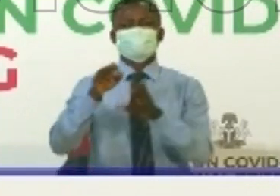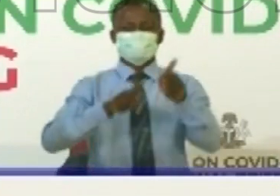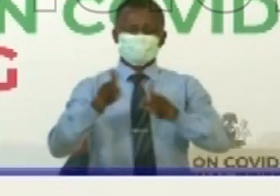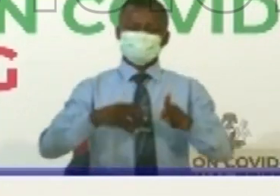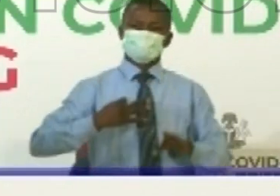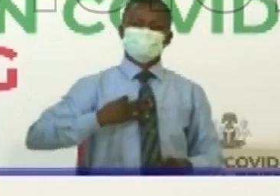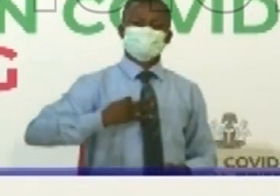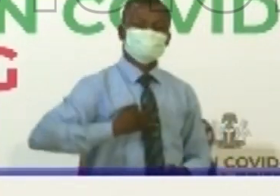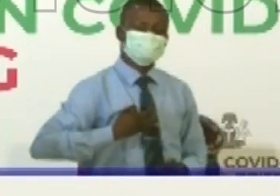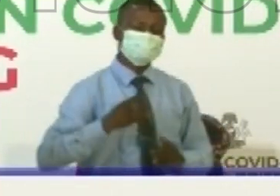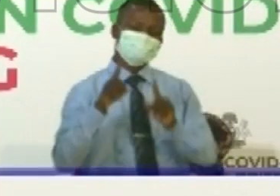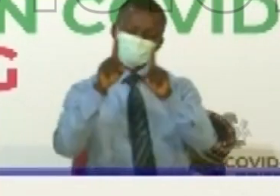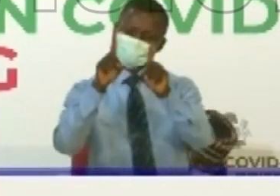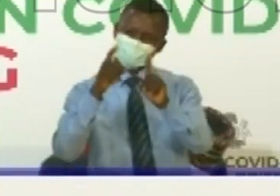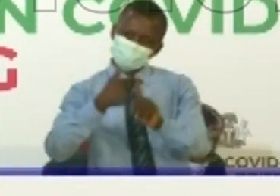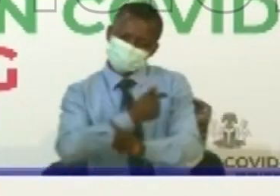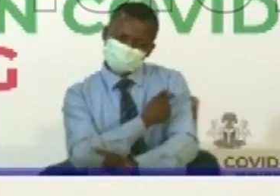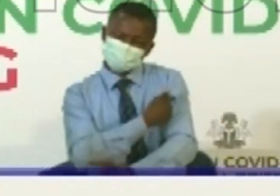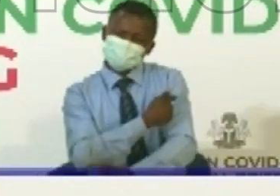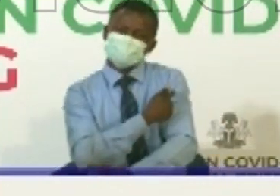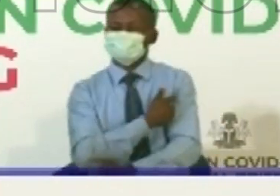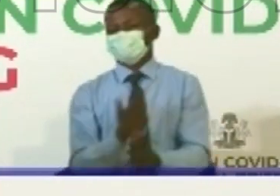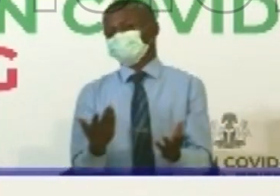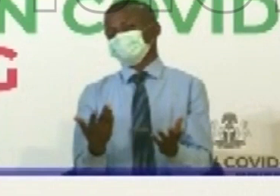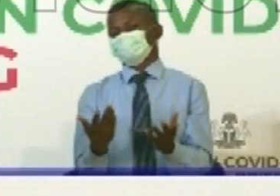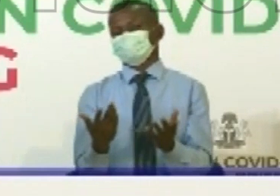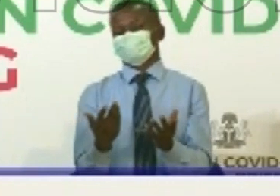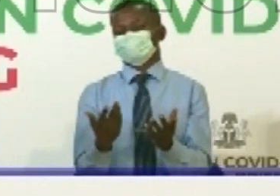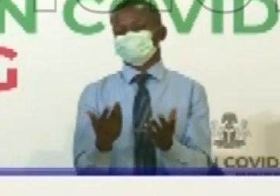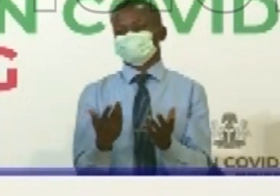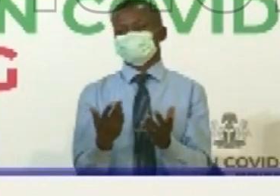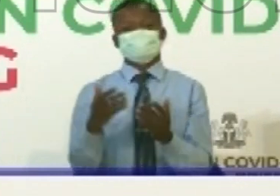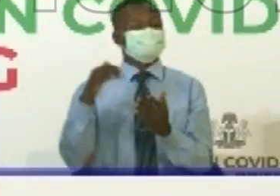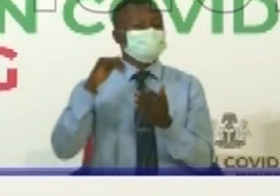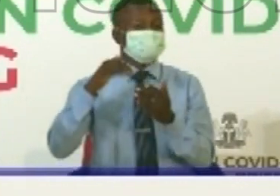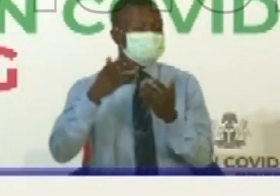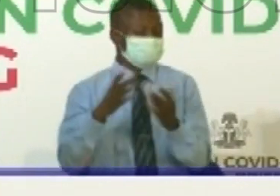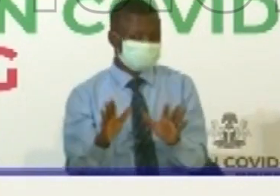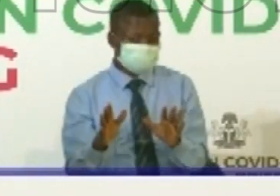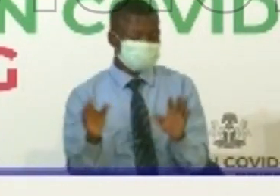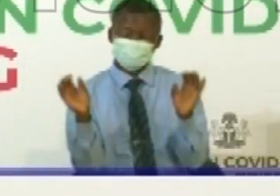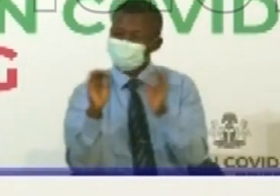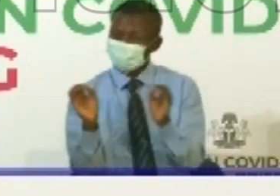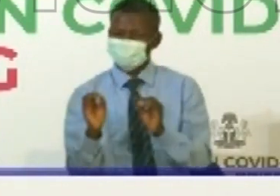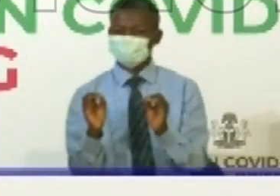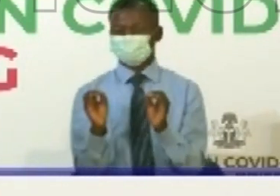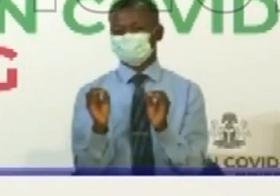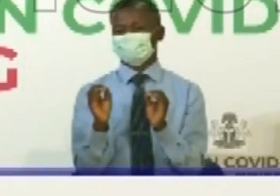volunteers being administered with the vaccine. And that does not end the